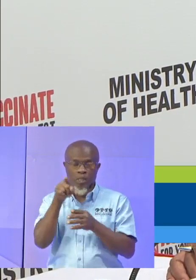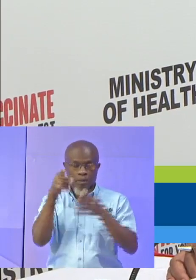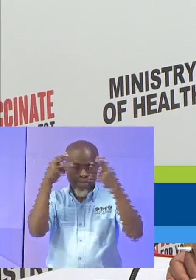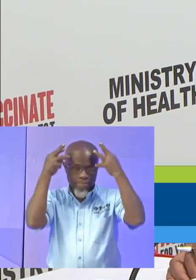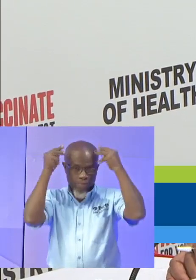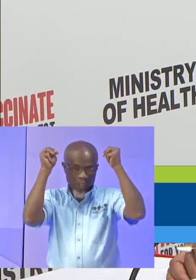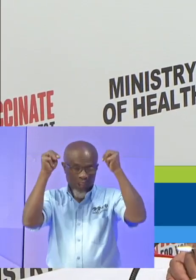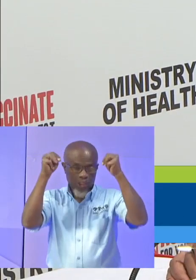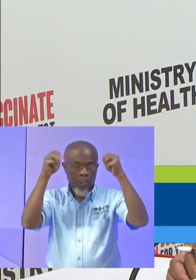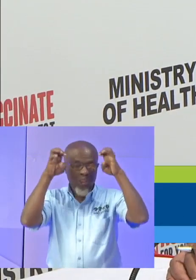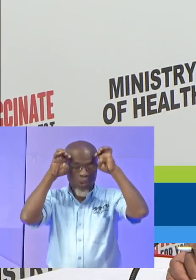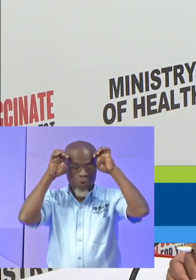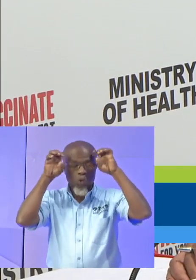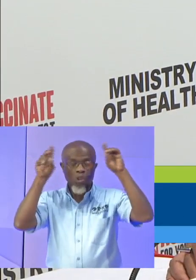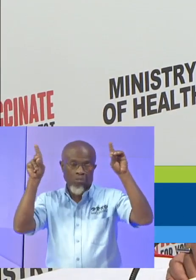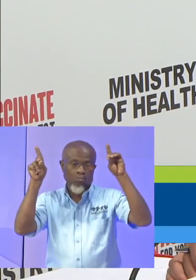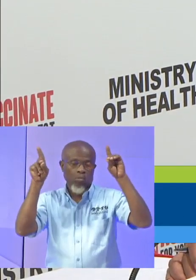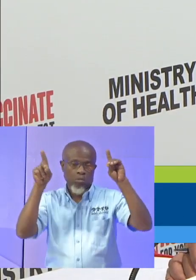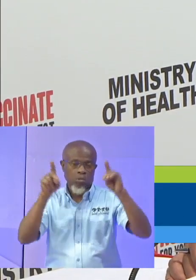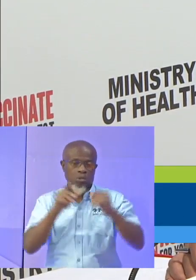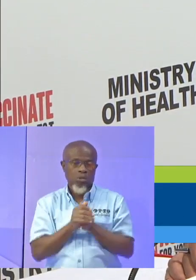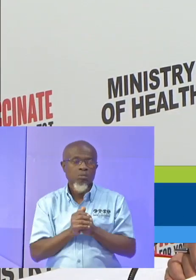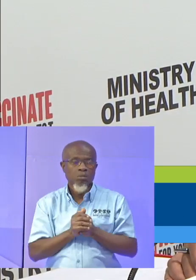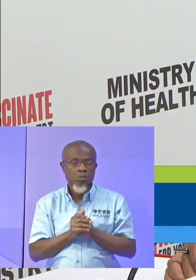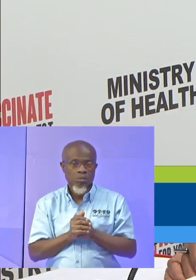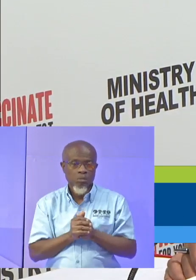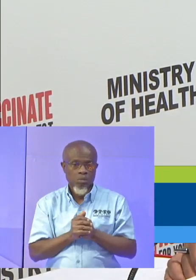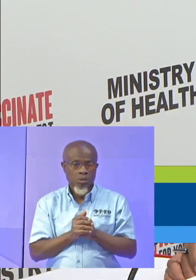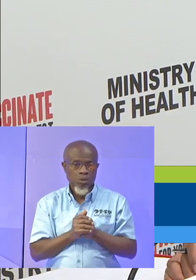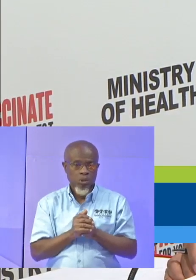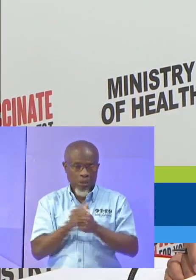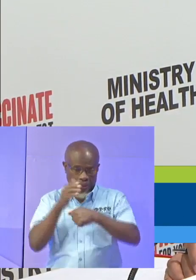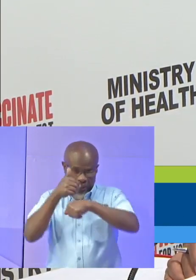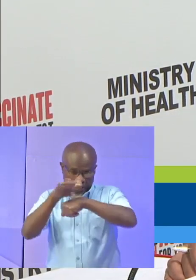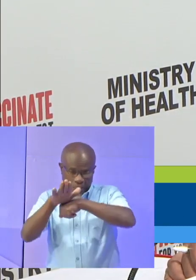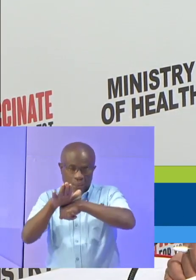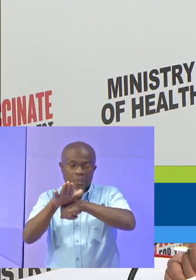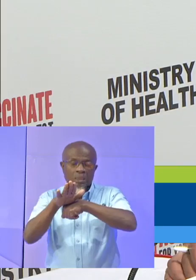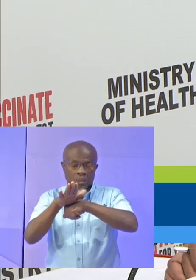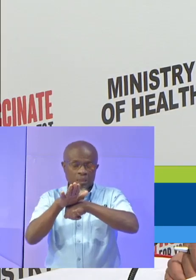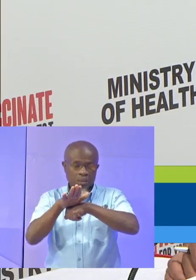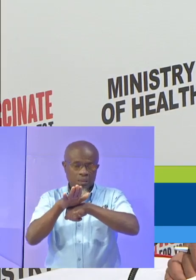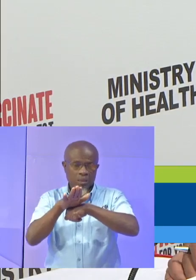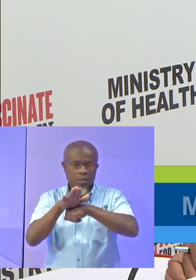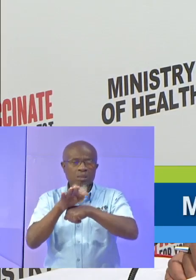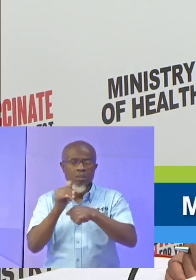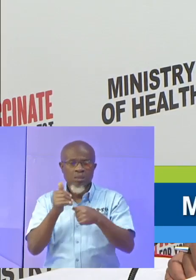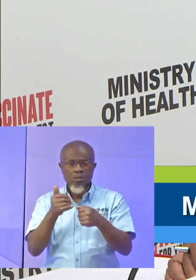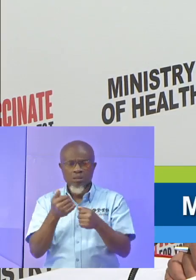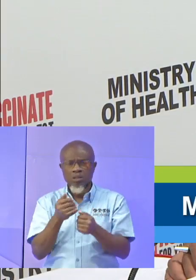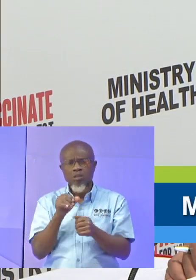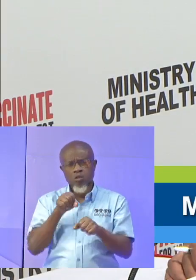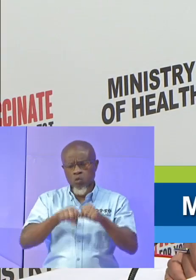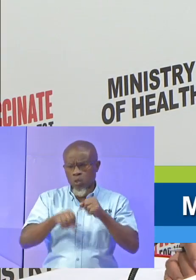their notice yesterday or day before, indicating what pertains, and that question will be better posed to the line